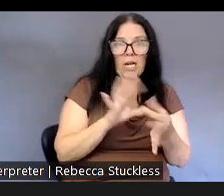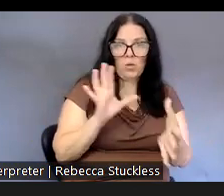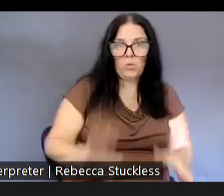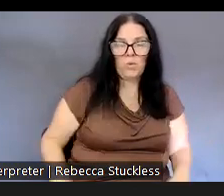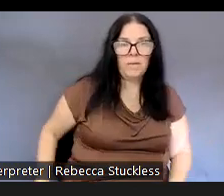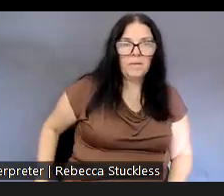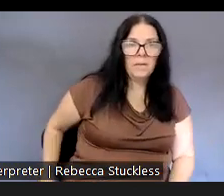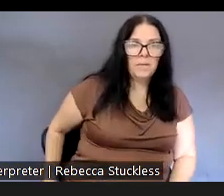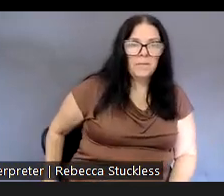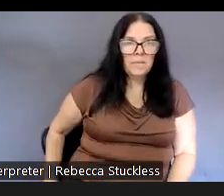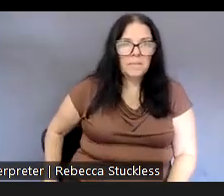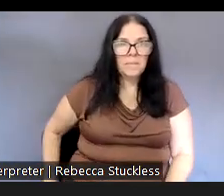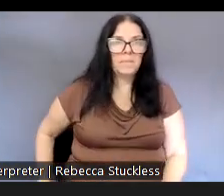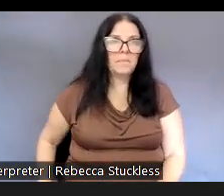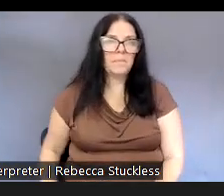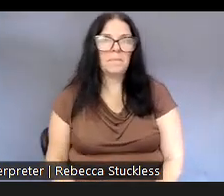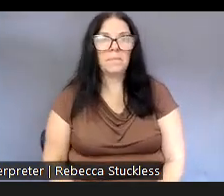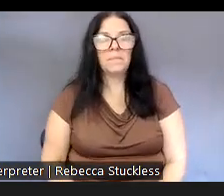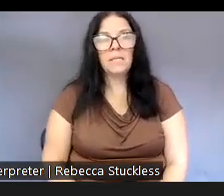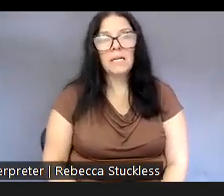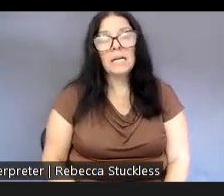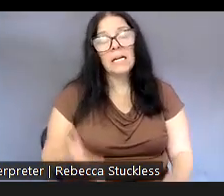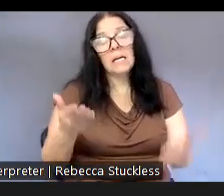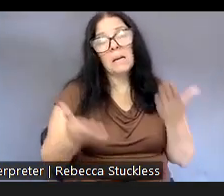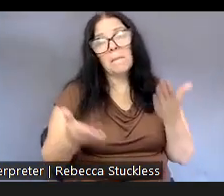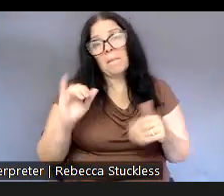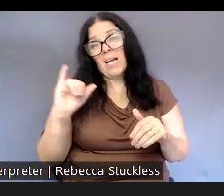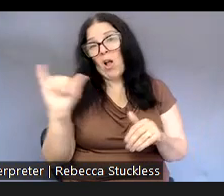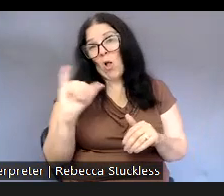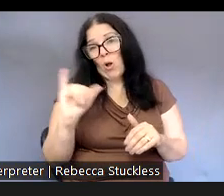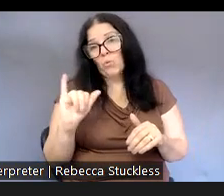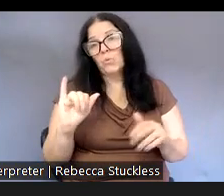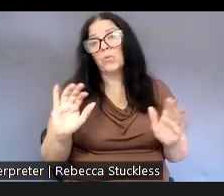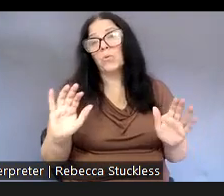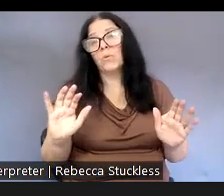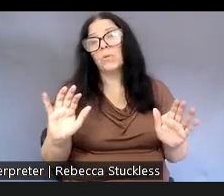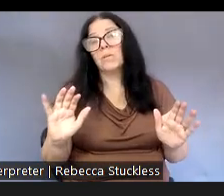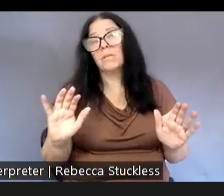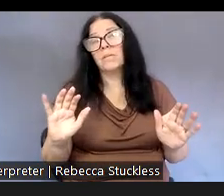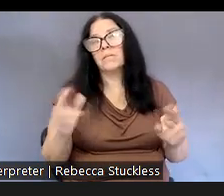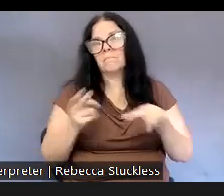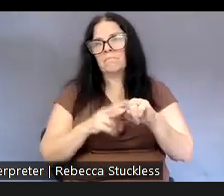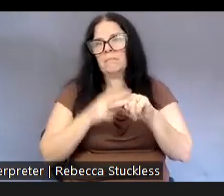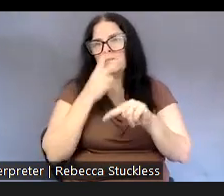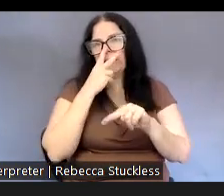It may also promote avoidance-based accommodations that could worsen clients'